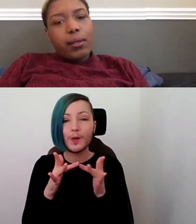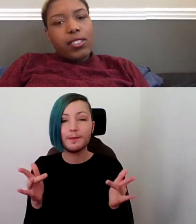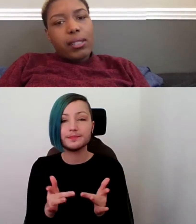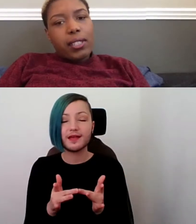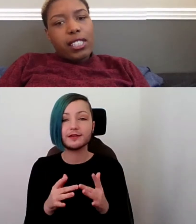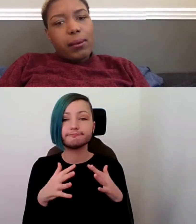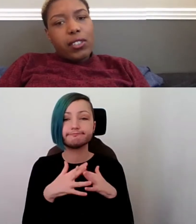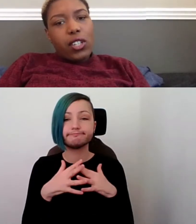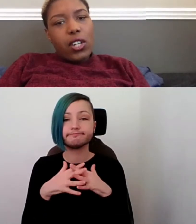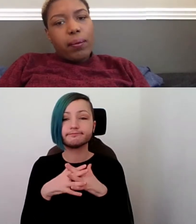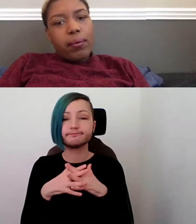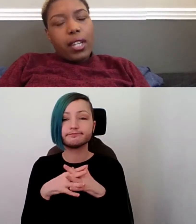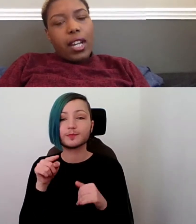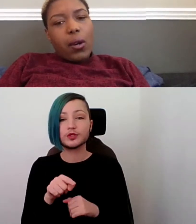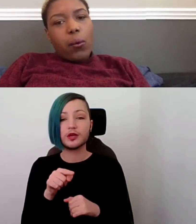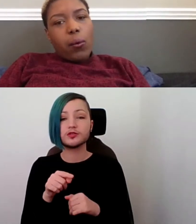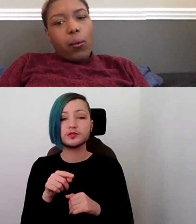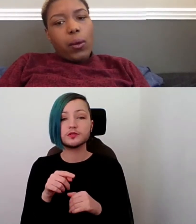It's